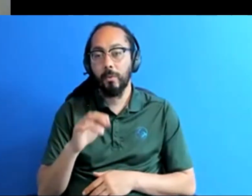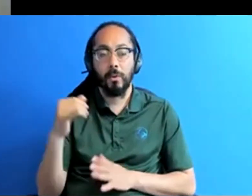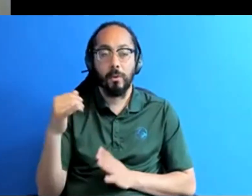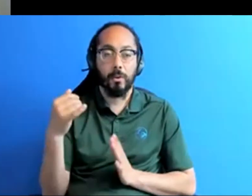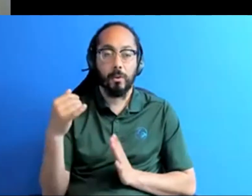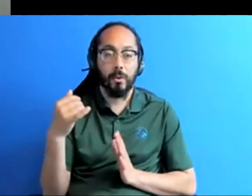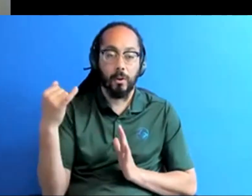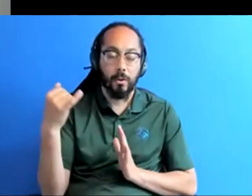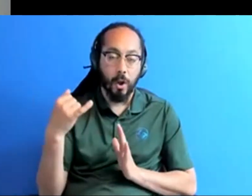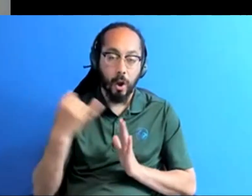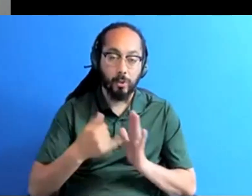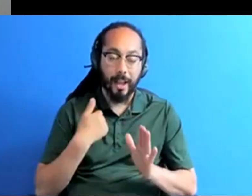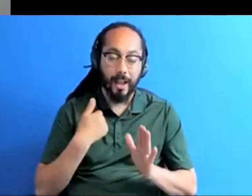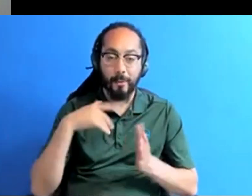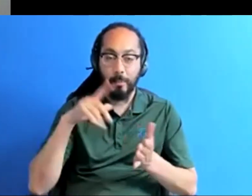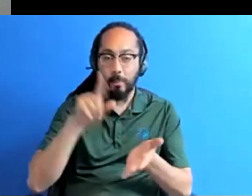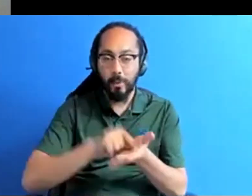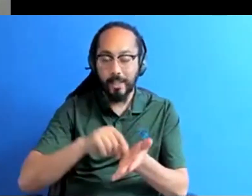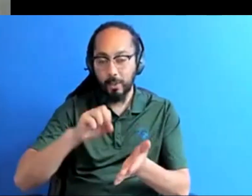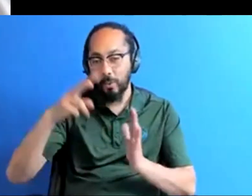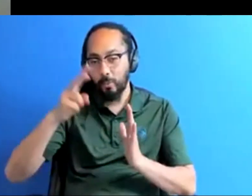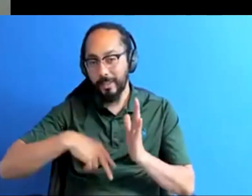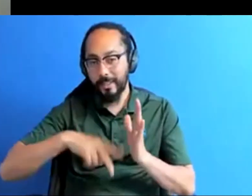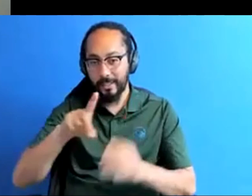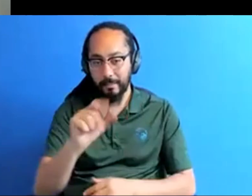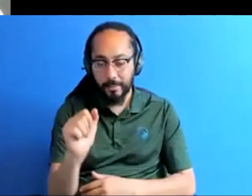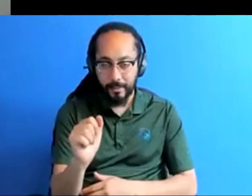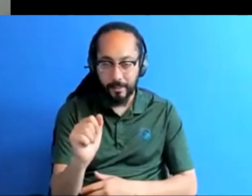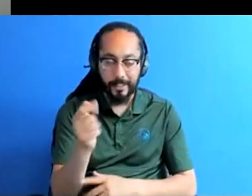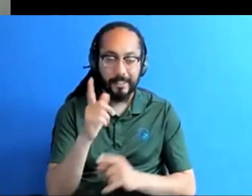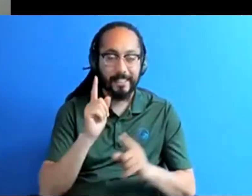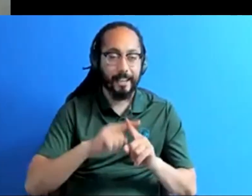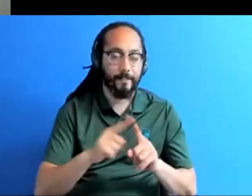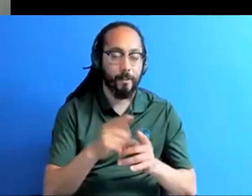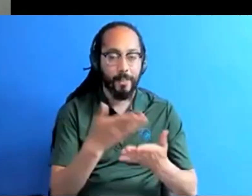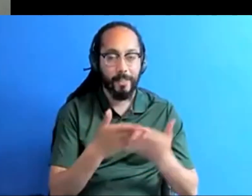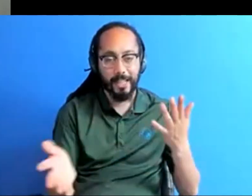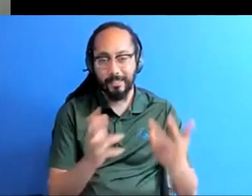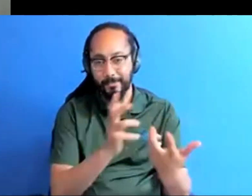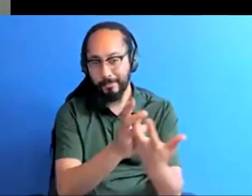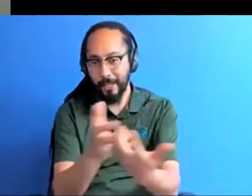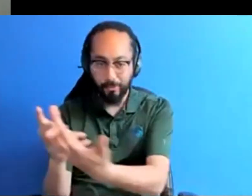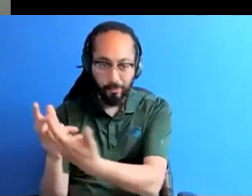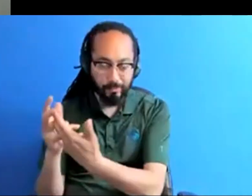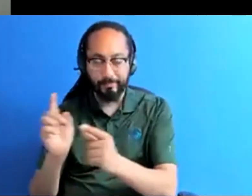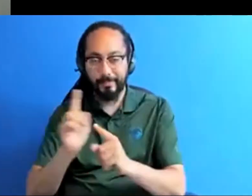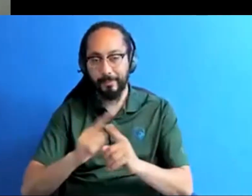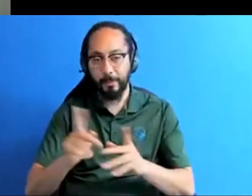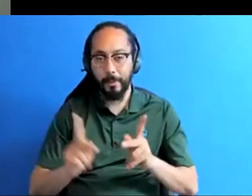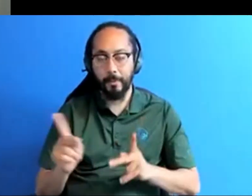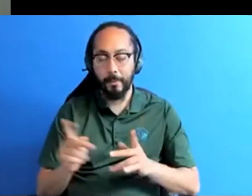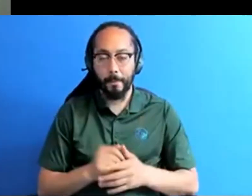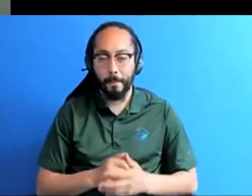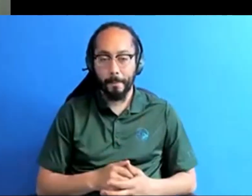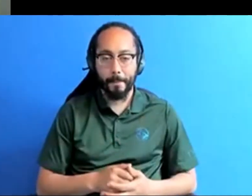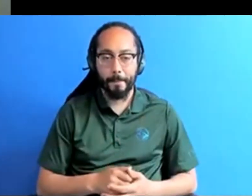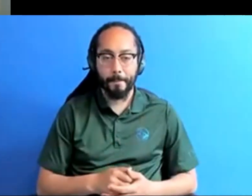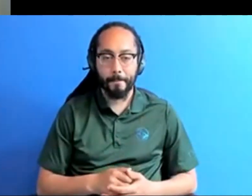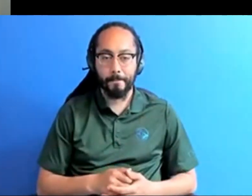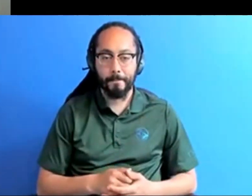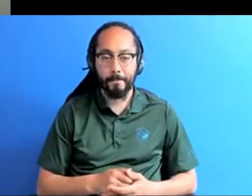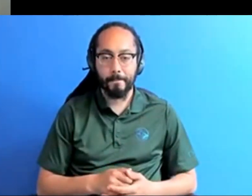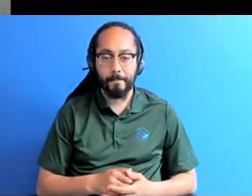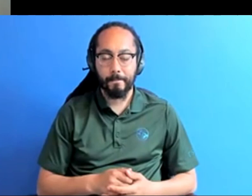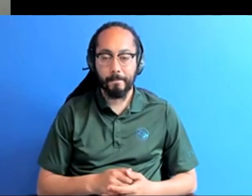or reading disabilities. There's different things that work for everybody, so it's kind of just knowing what